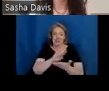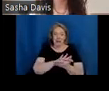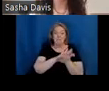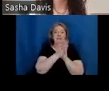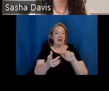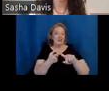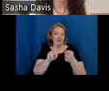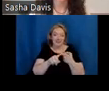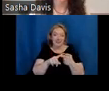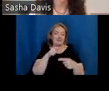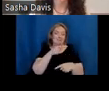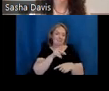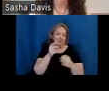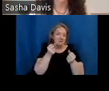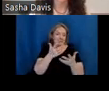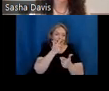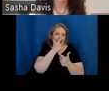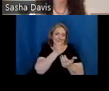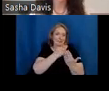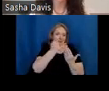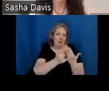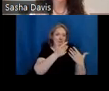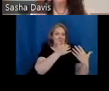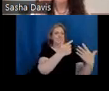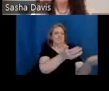do quite a few other really interesting projects as well.